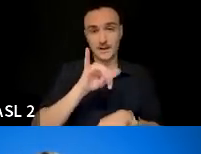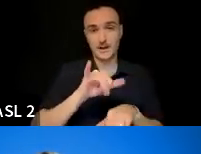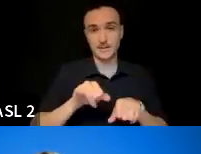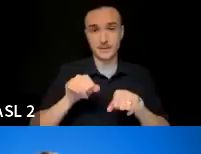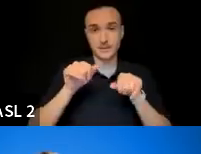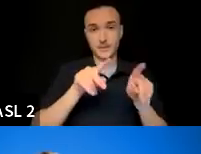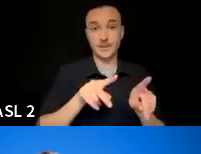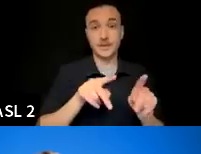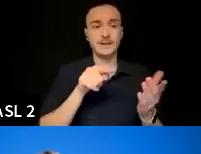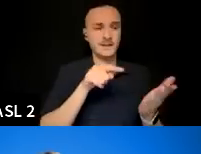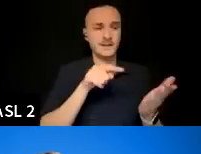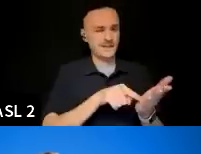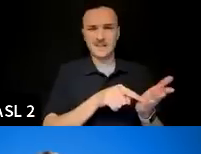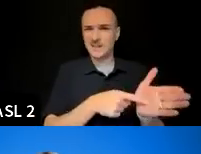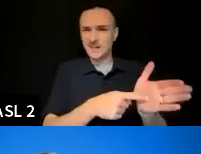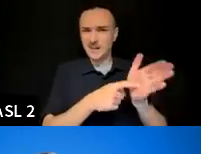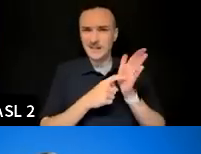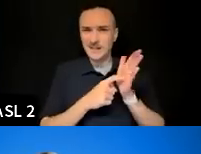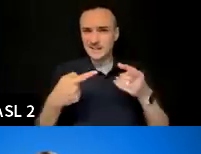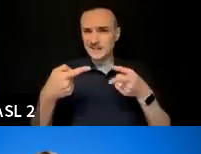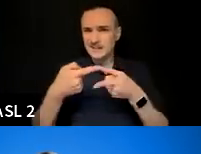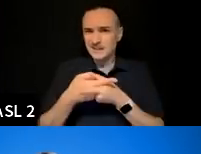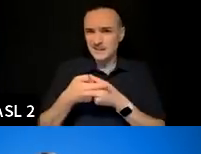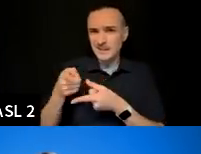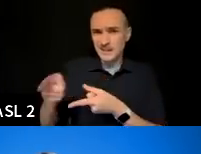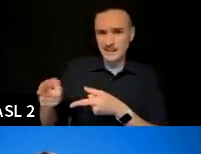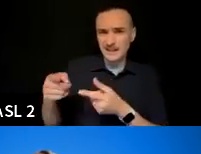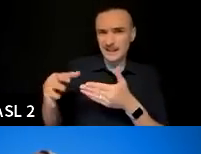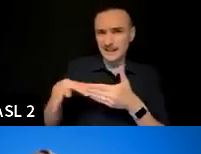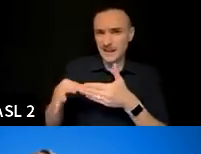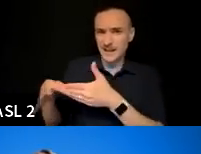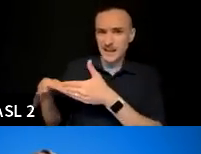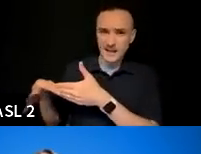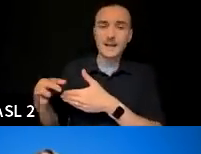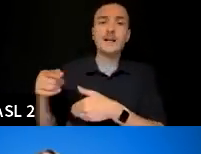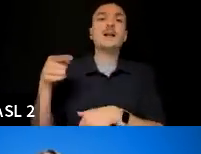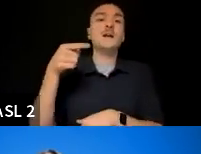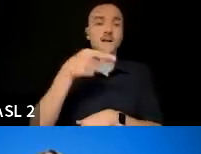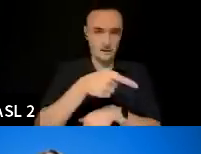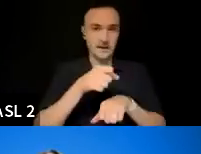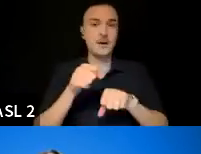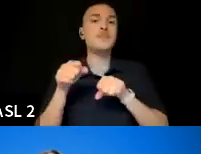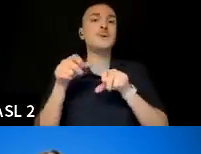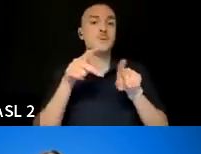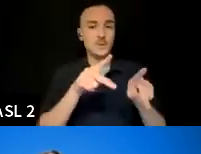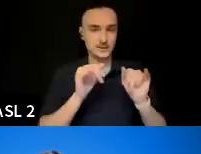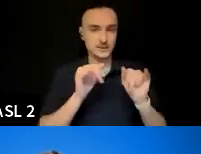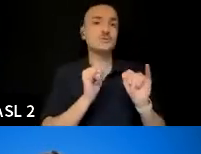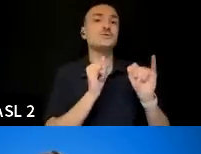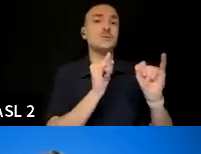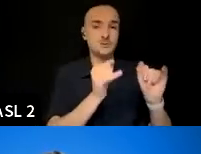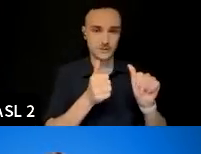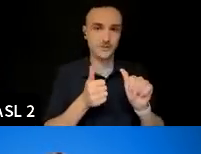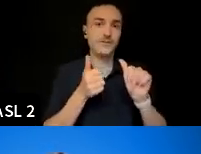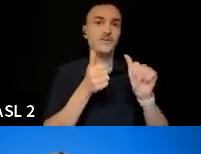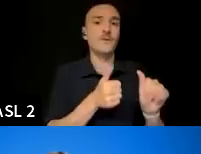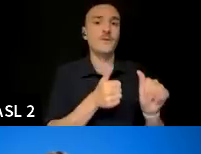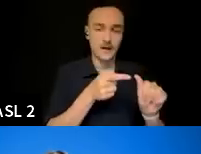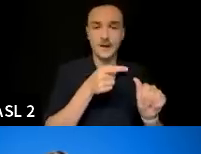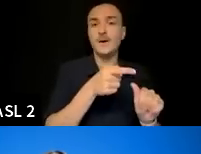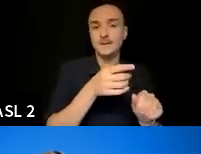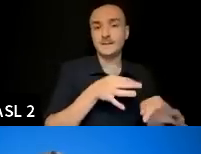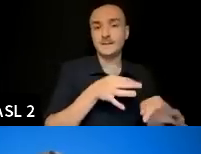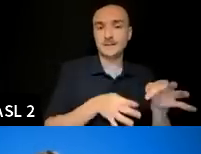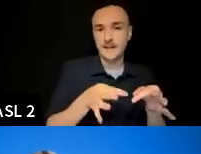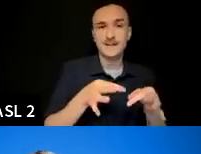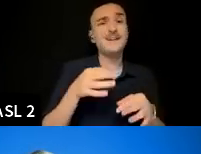the application guide, you're going to follow the opportunity instructions. Despite all our efforts not to